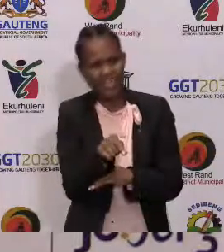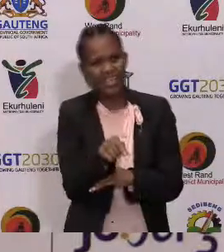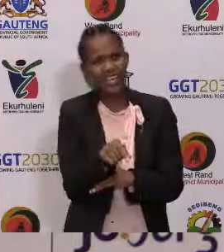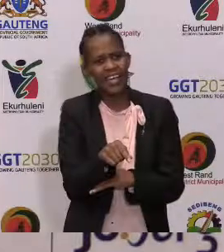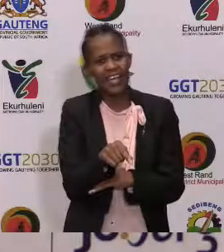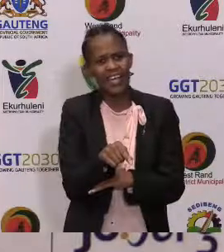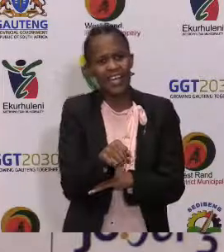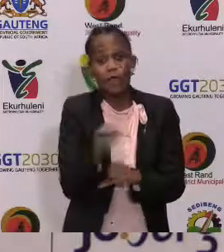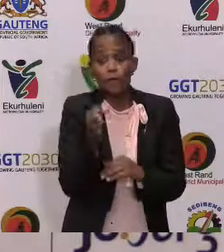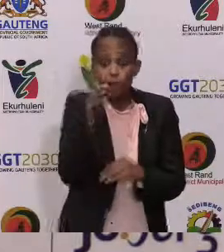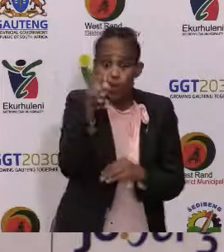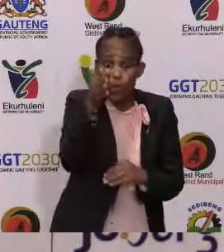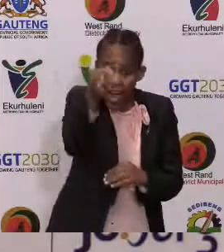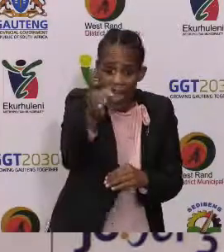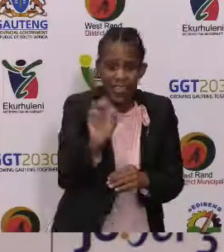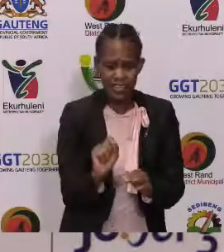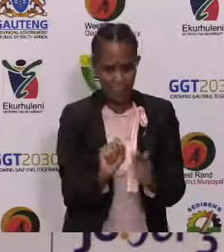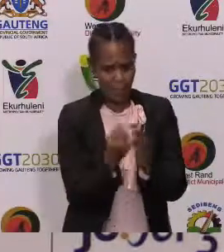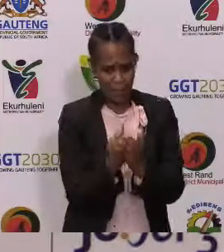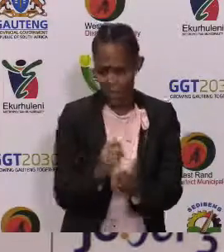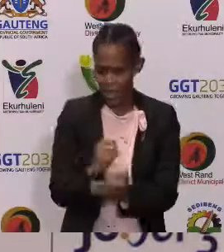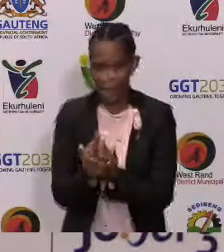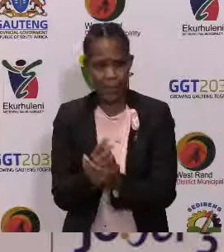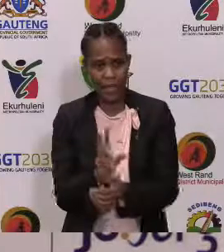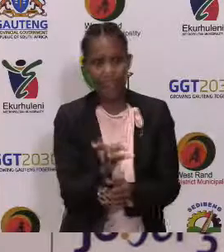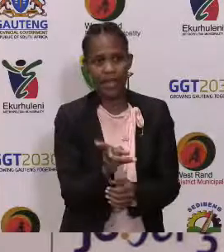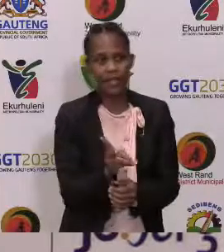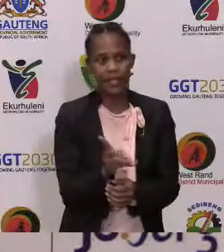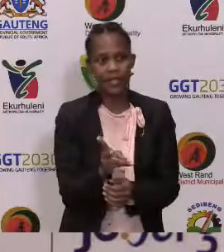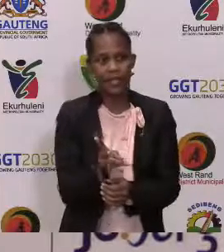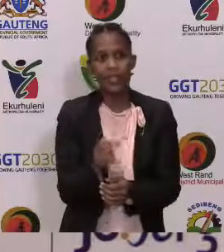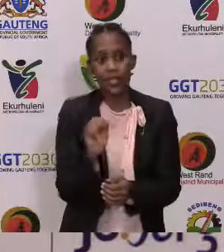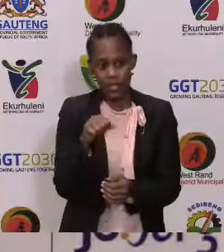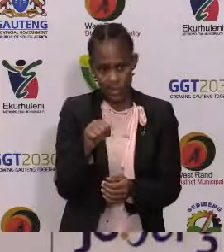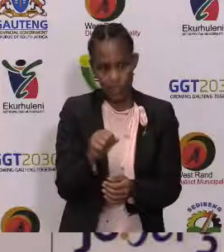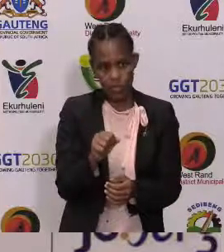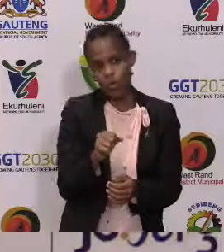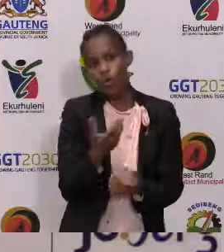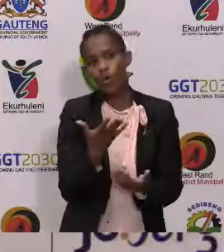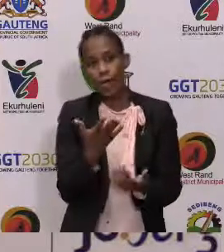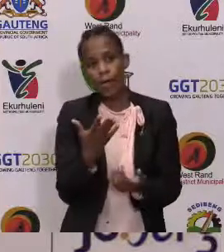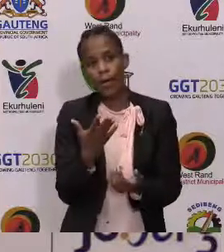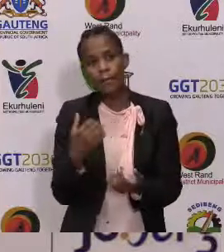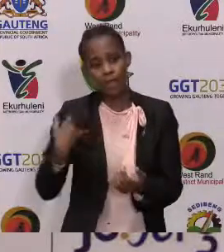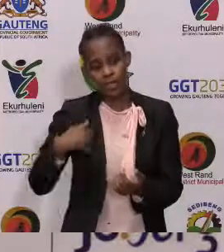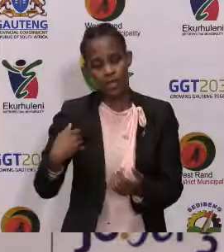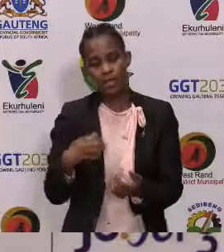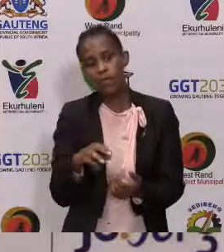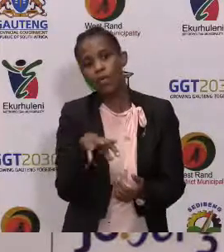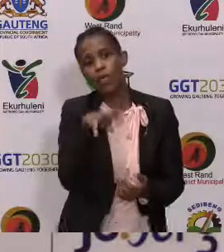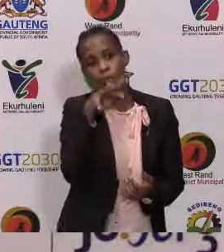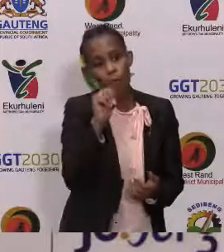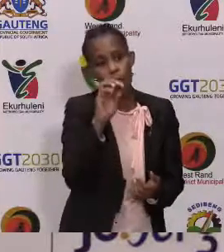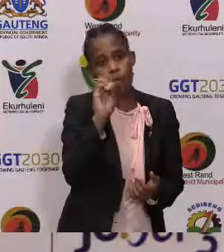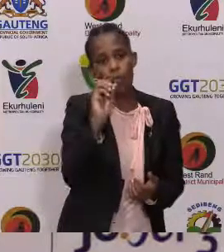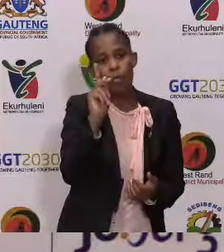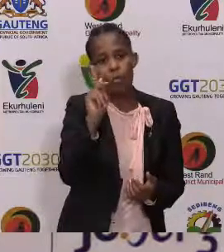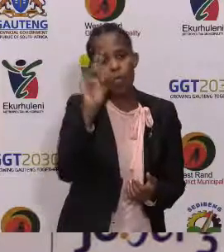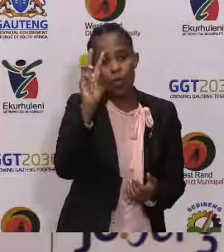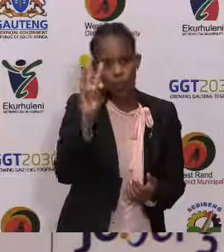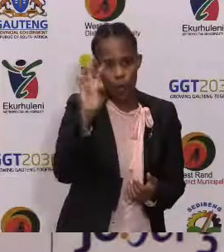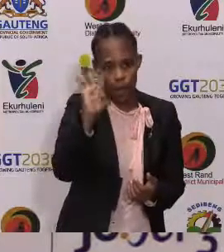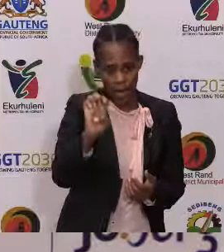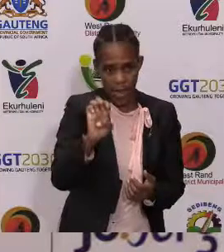future outbreaks. So Ms. Mupe is ready to present our vaccination plan.